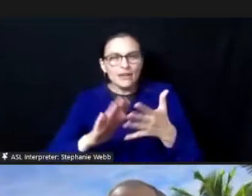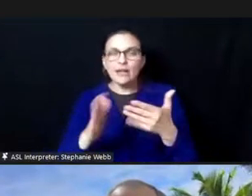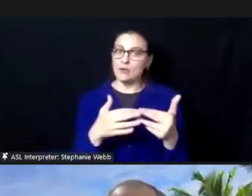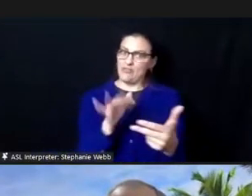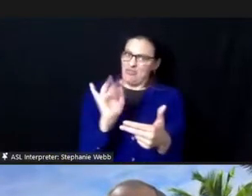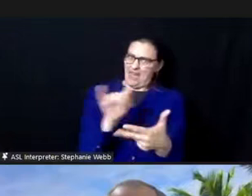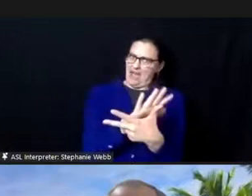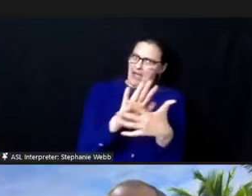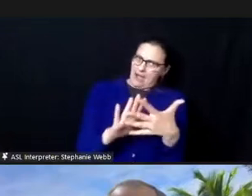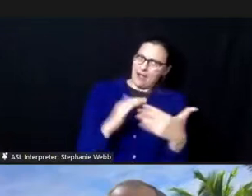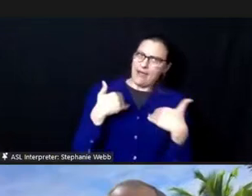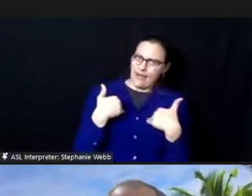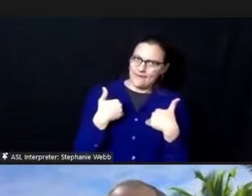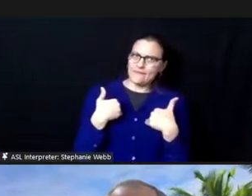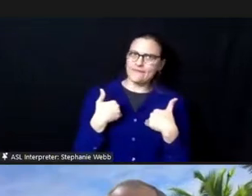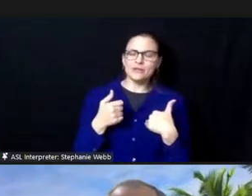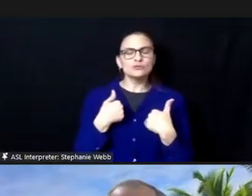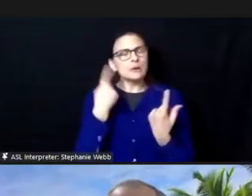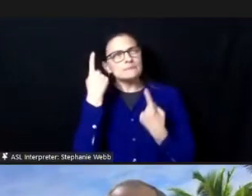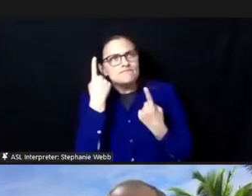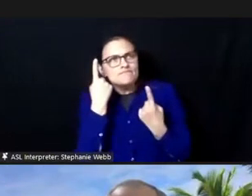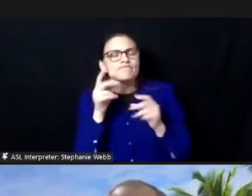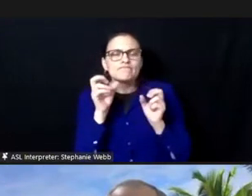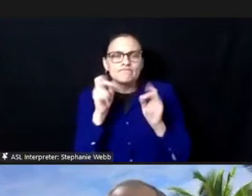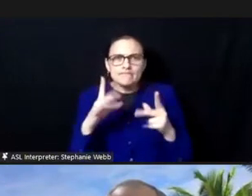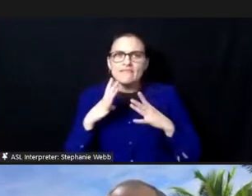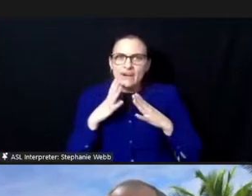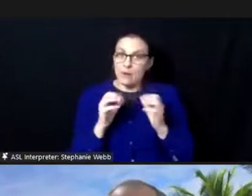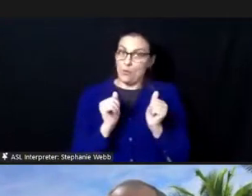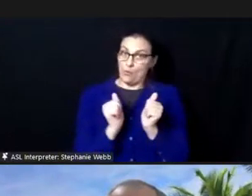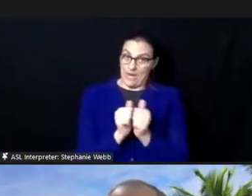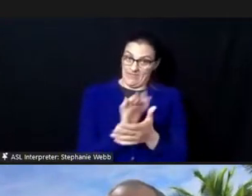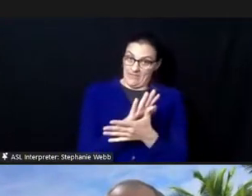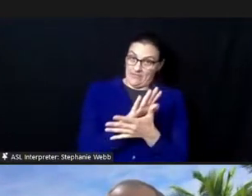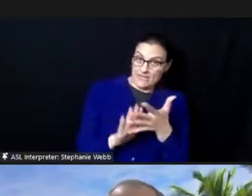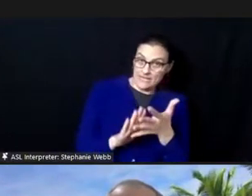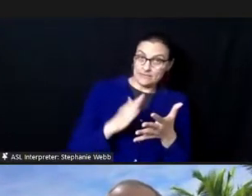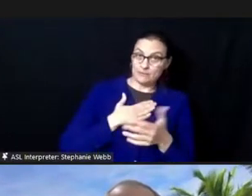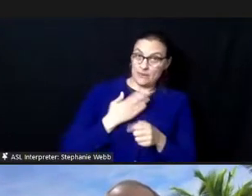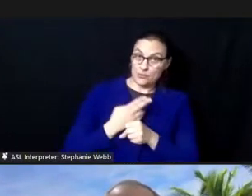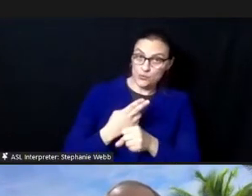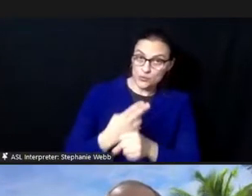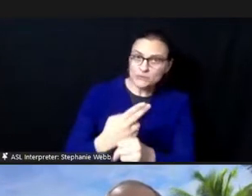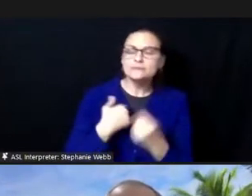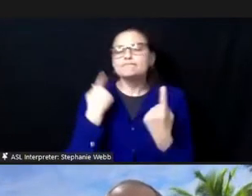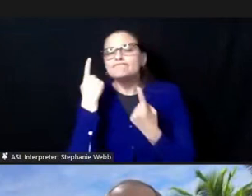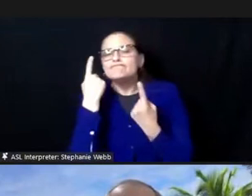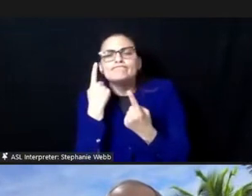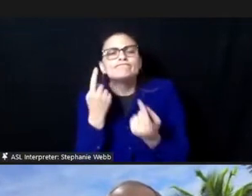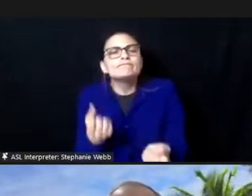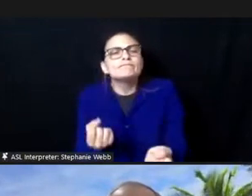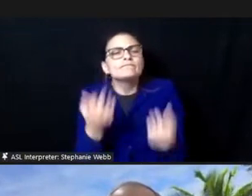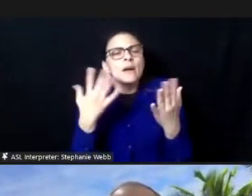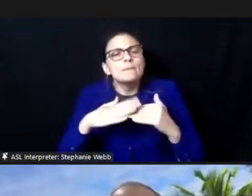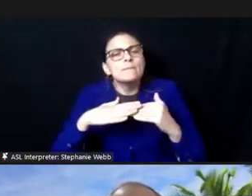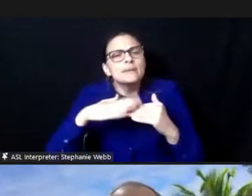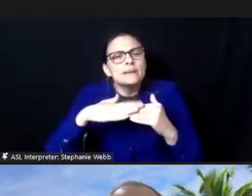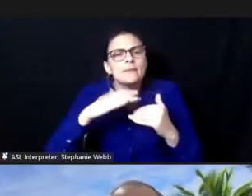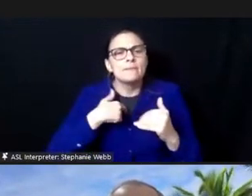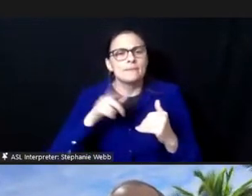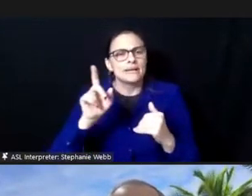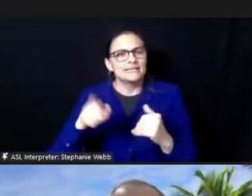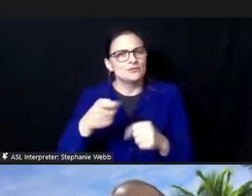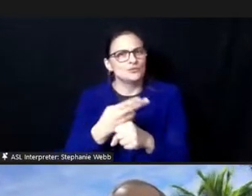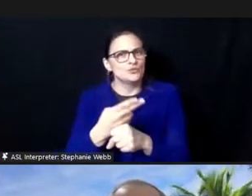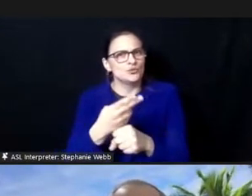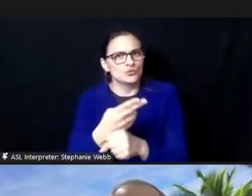I can have, because then I can determine if I can take a different plan from my current provider, or if I need to look at a plan from